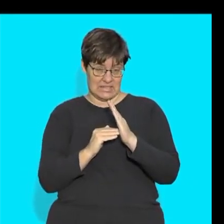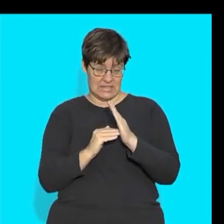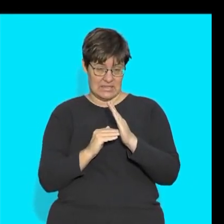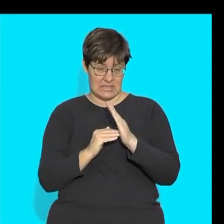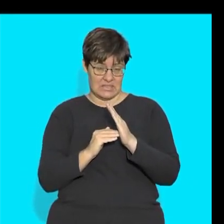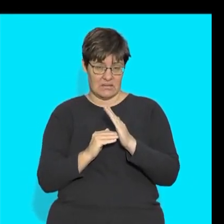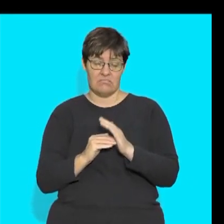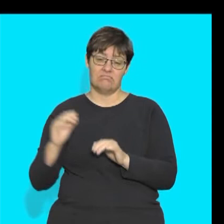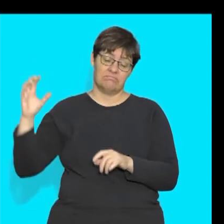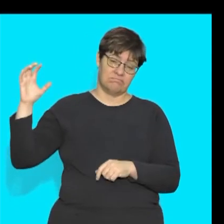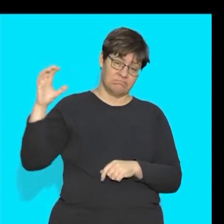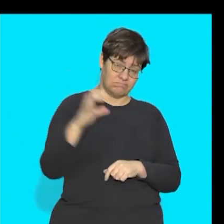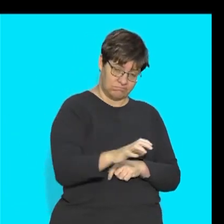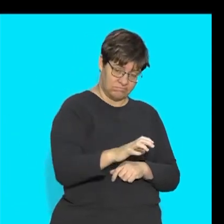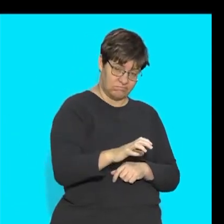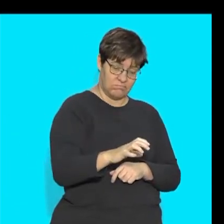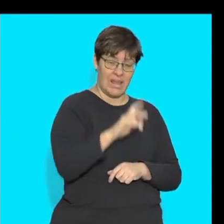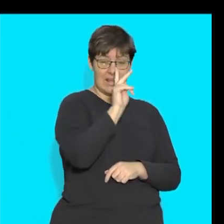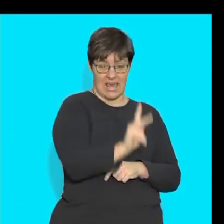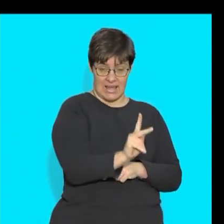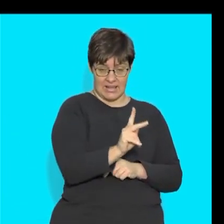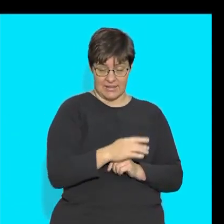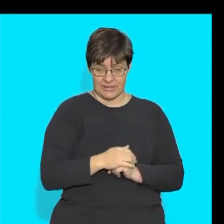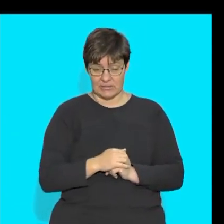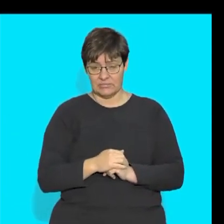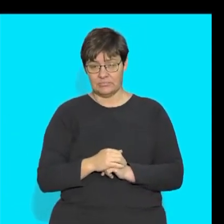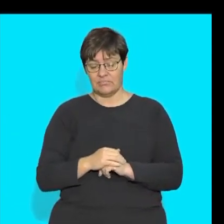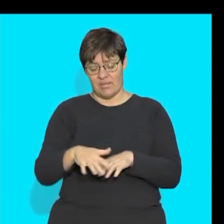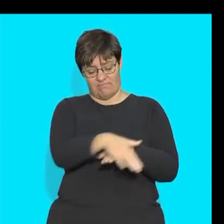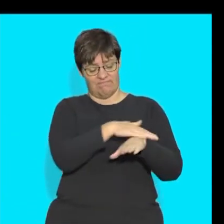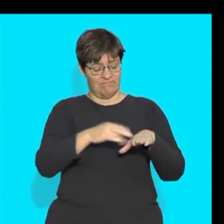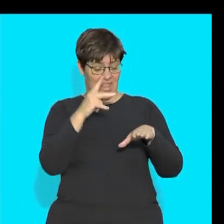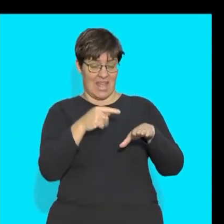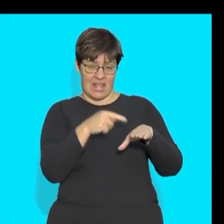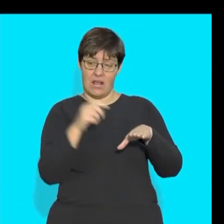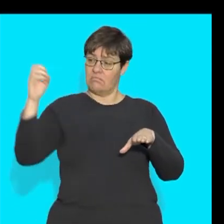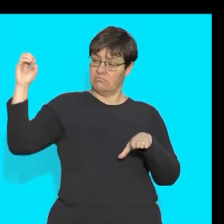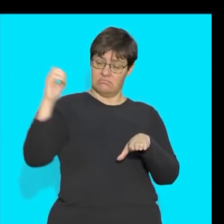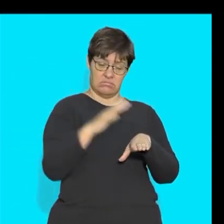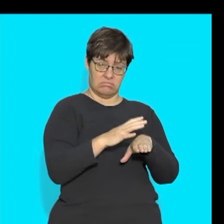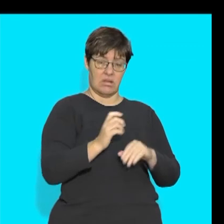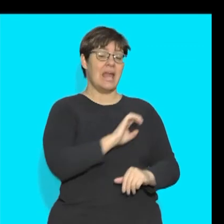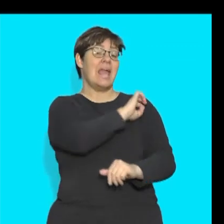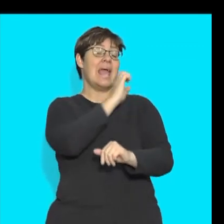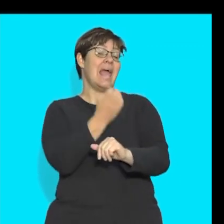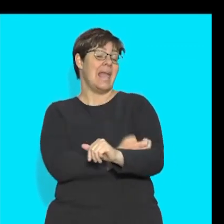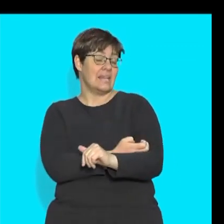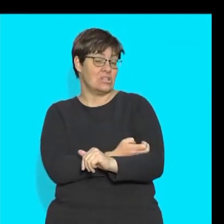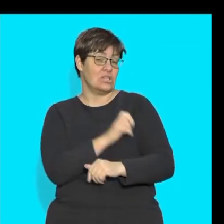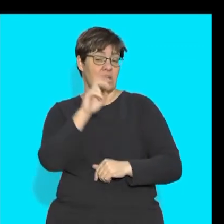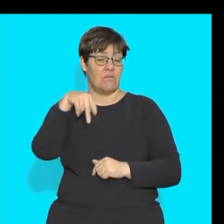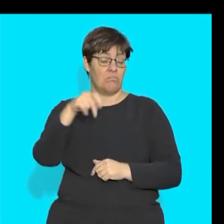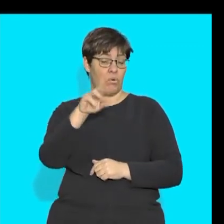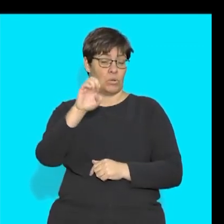nanometers falls on the surface of the potassium. So the first thing they ask us is, what is the energy of